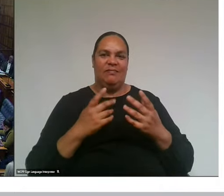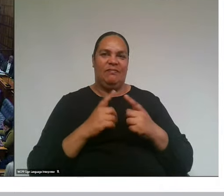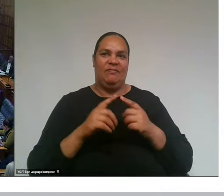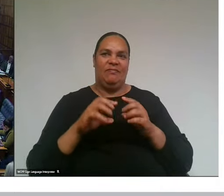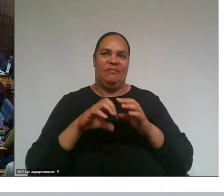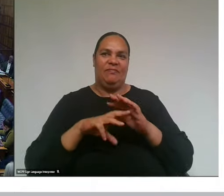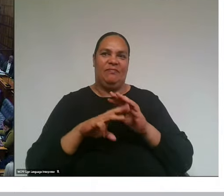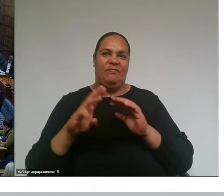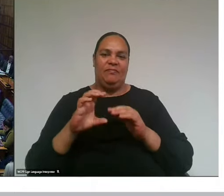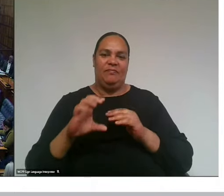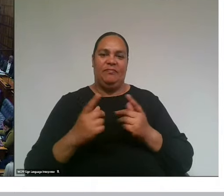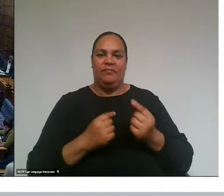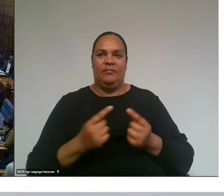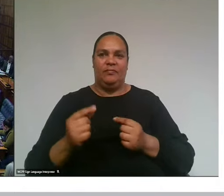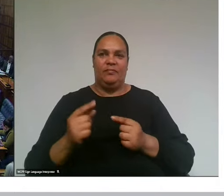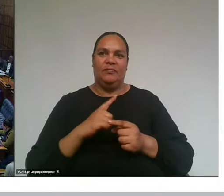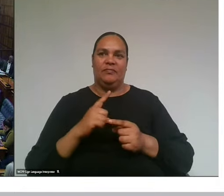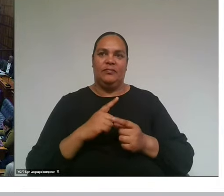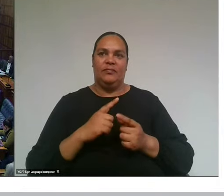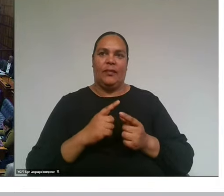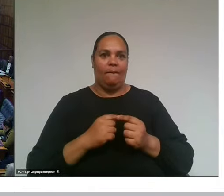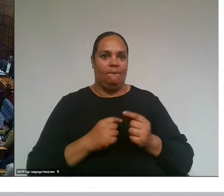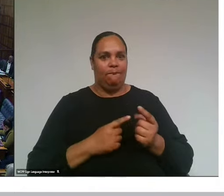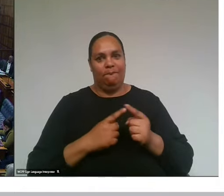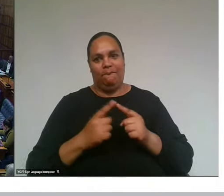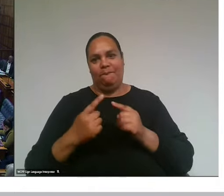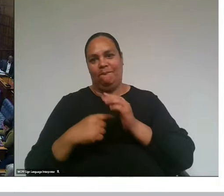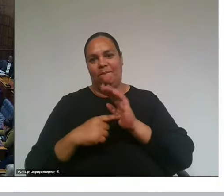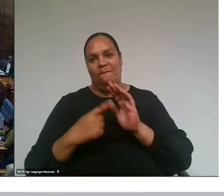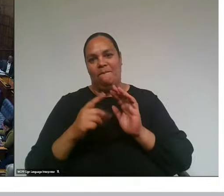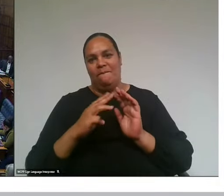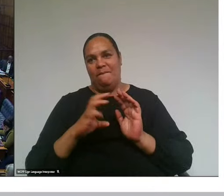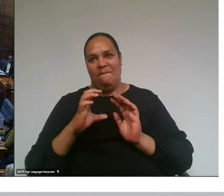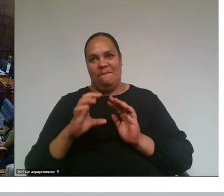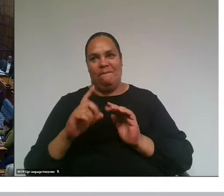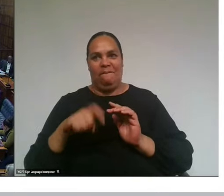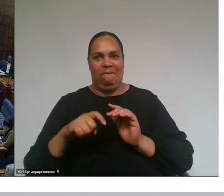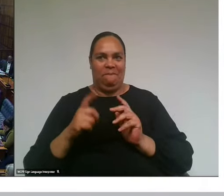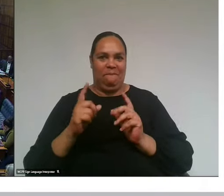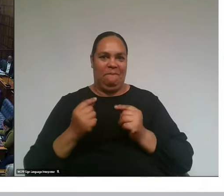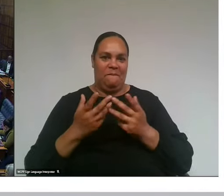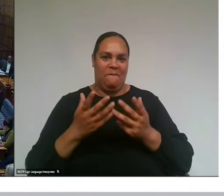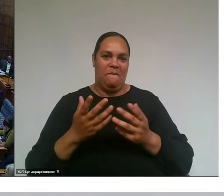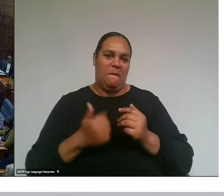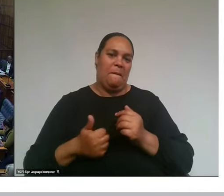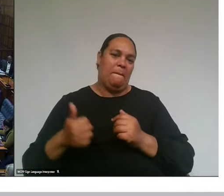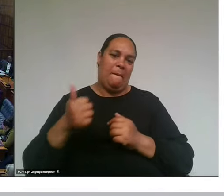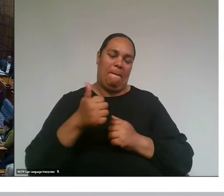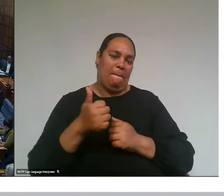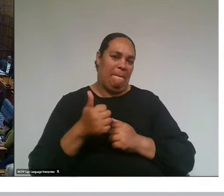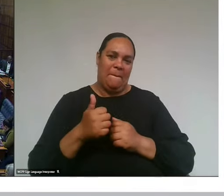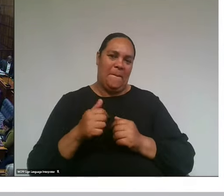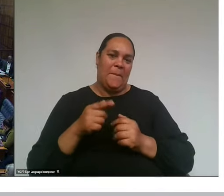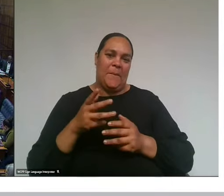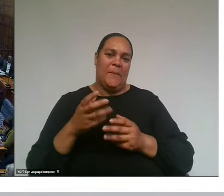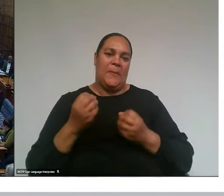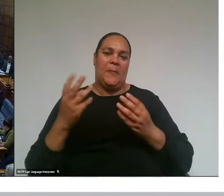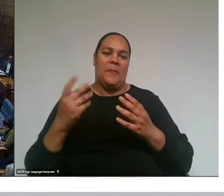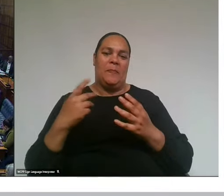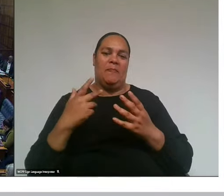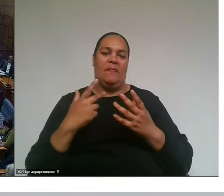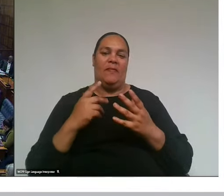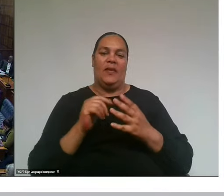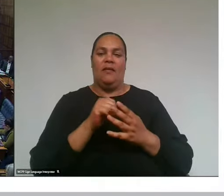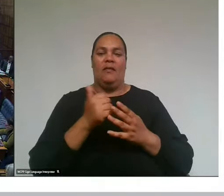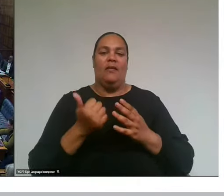Western Cape and as a matter of fact that the index for the Western Cape should be above that of of many of the